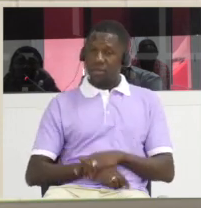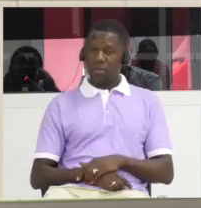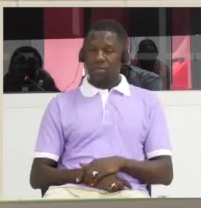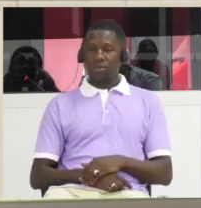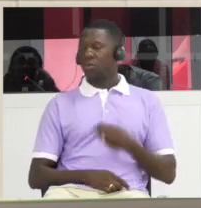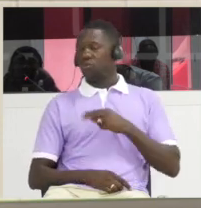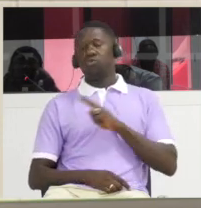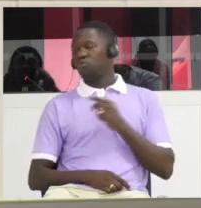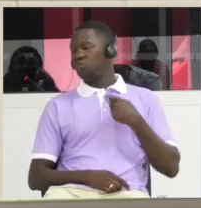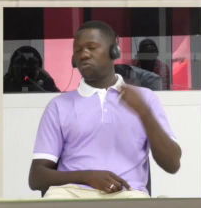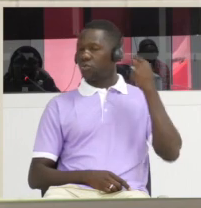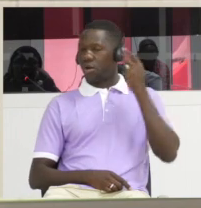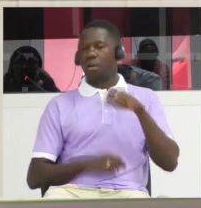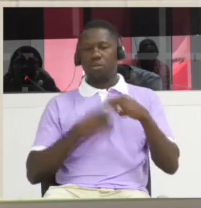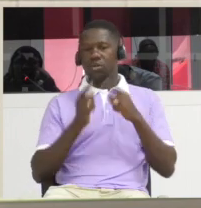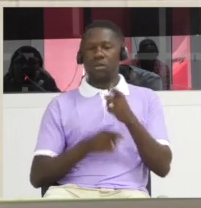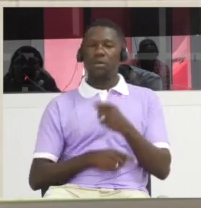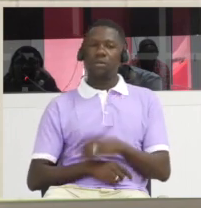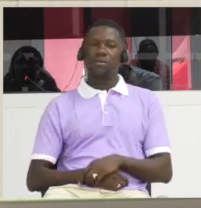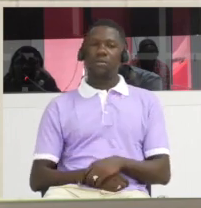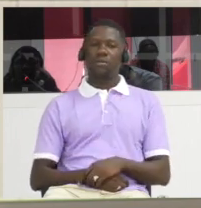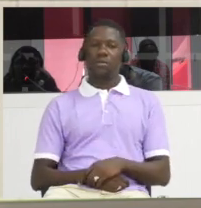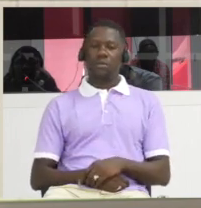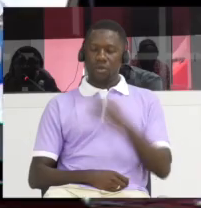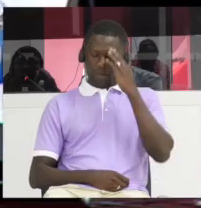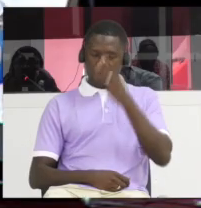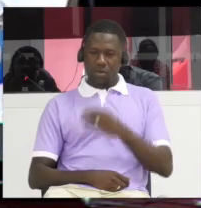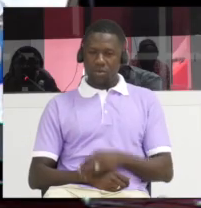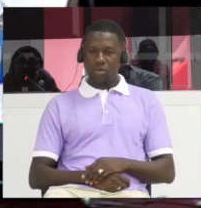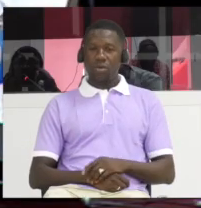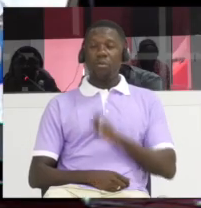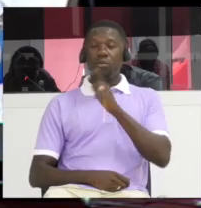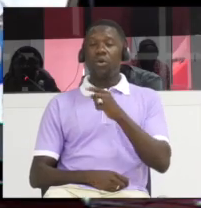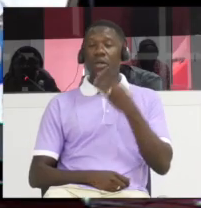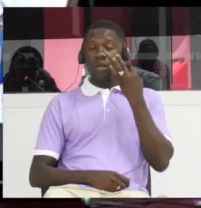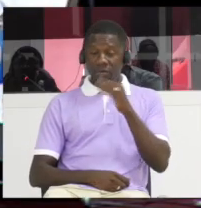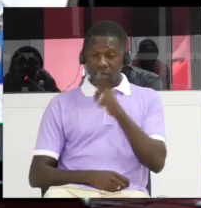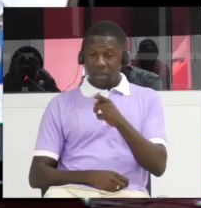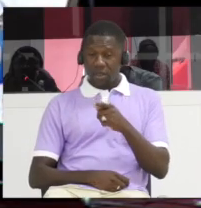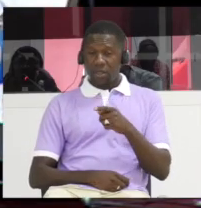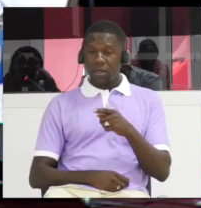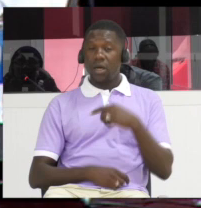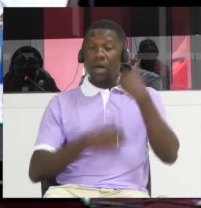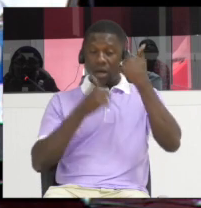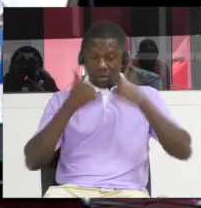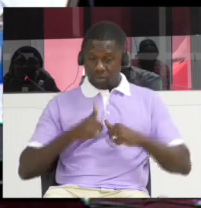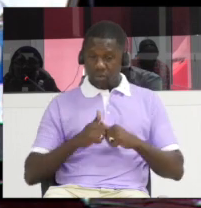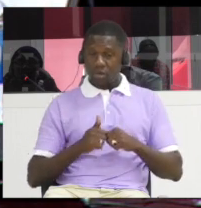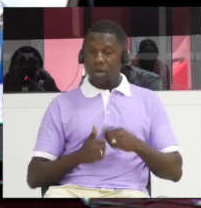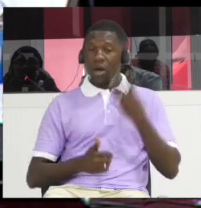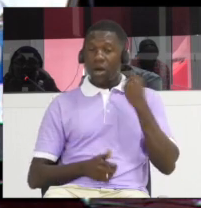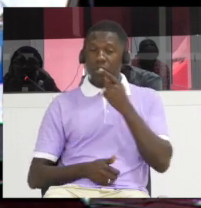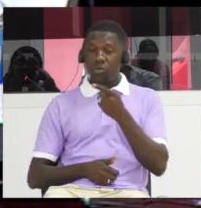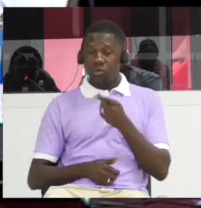Thank you very much about that. But if that ever happened, how would you describe the situation? The